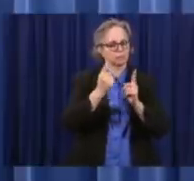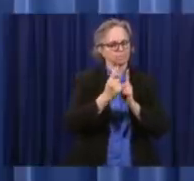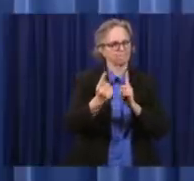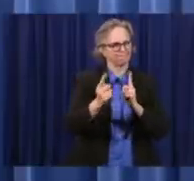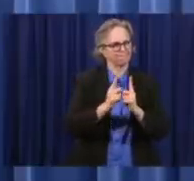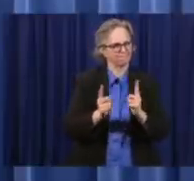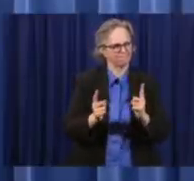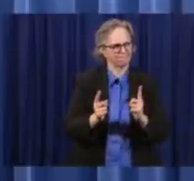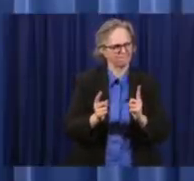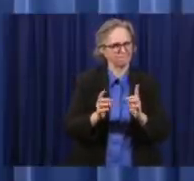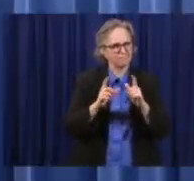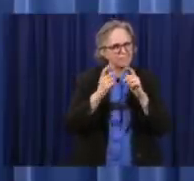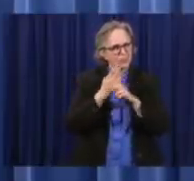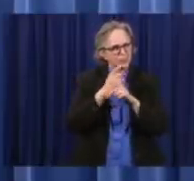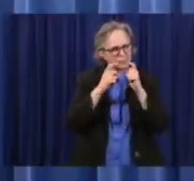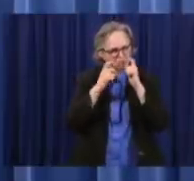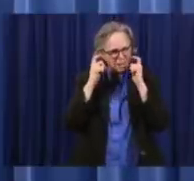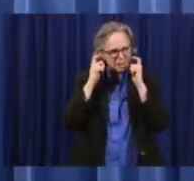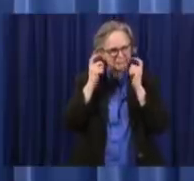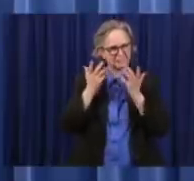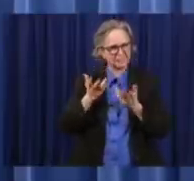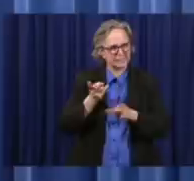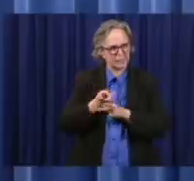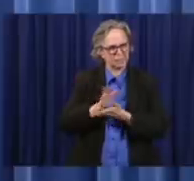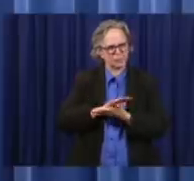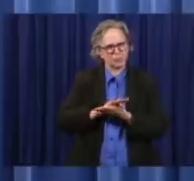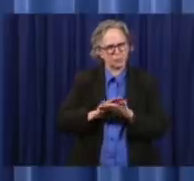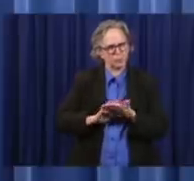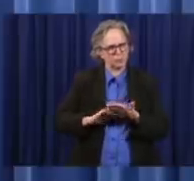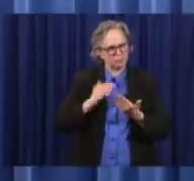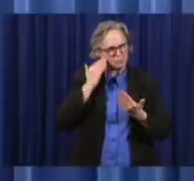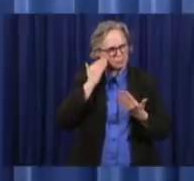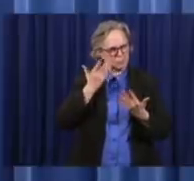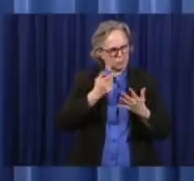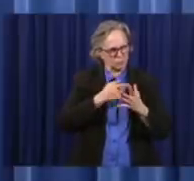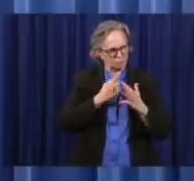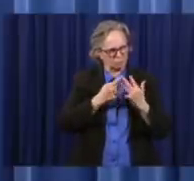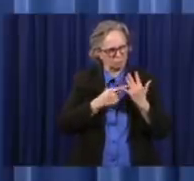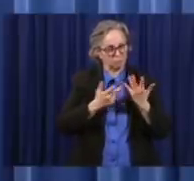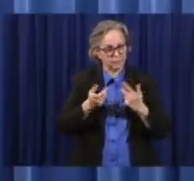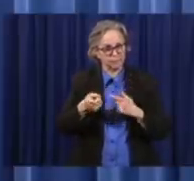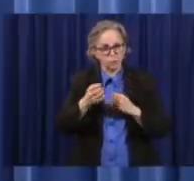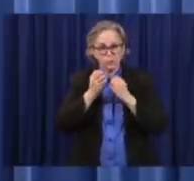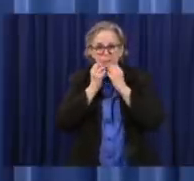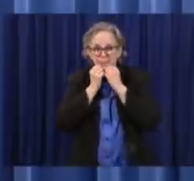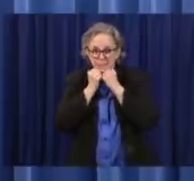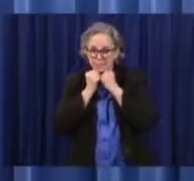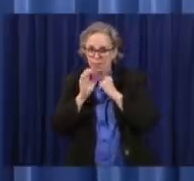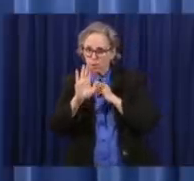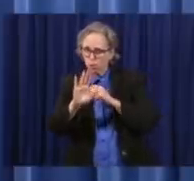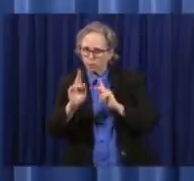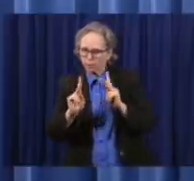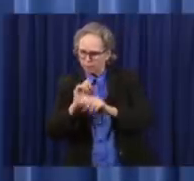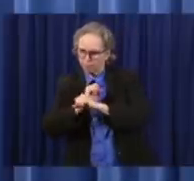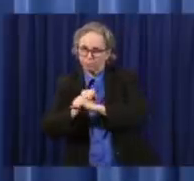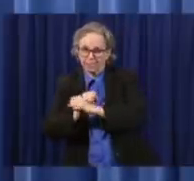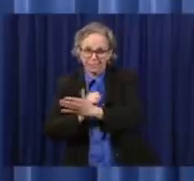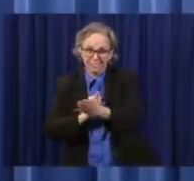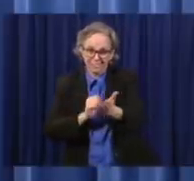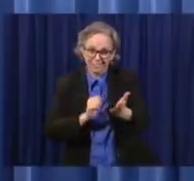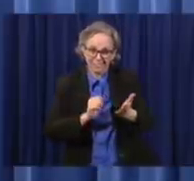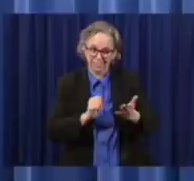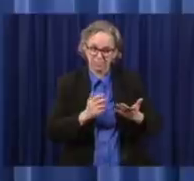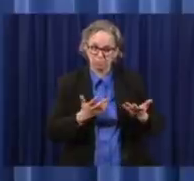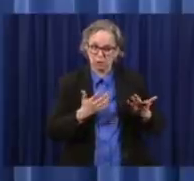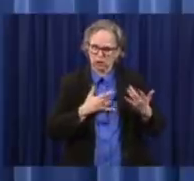that are basic to trying to keep their members safe. The concern I would have in a church would be for